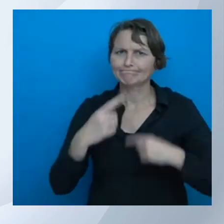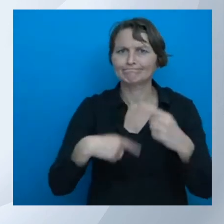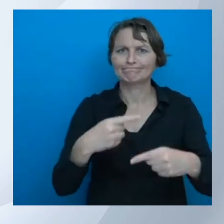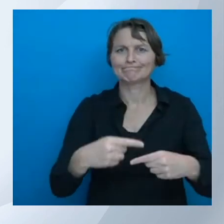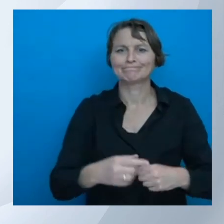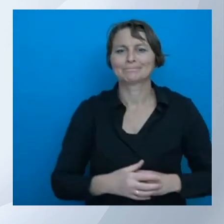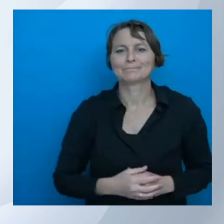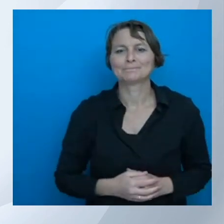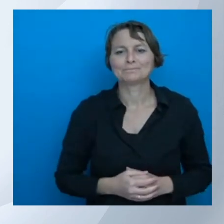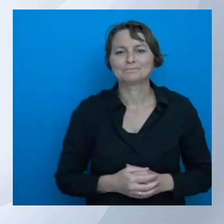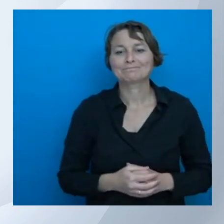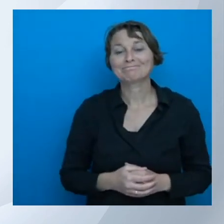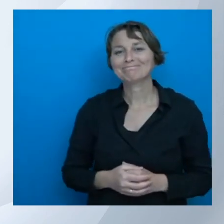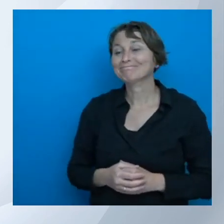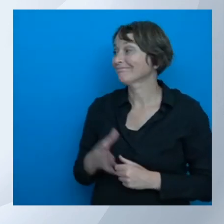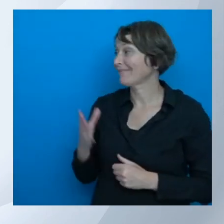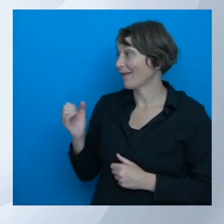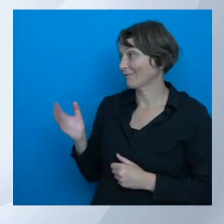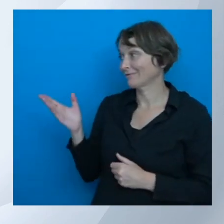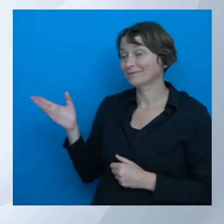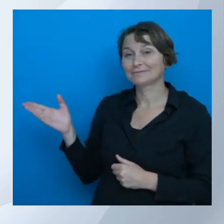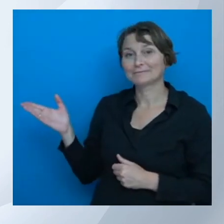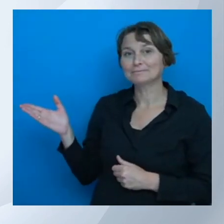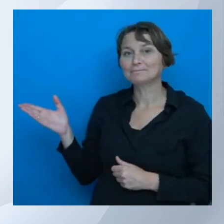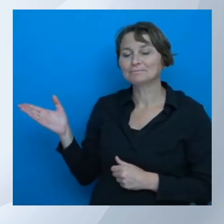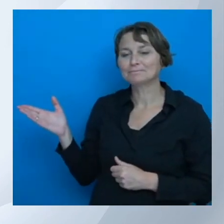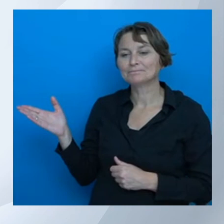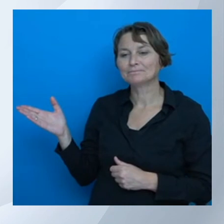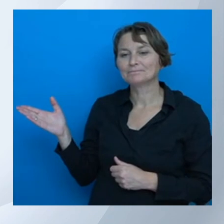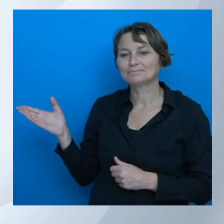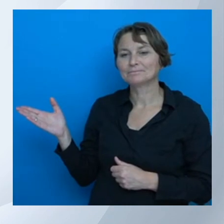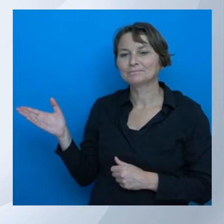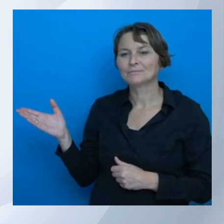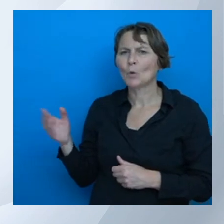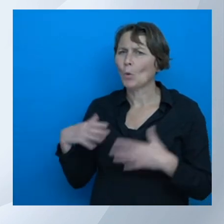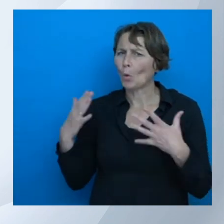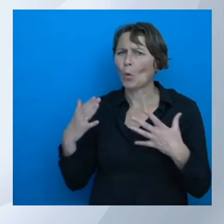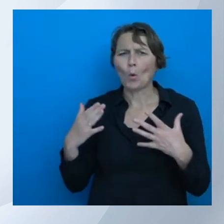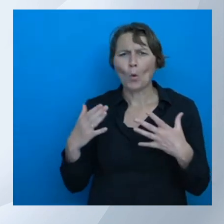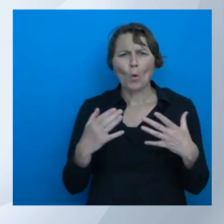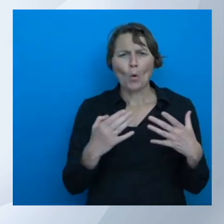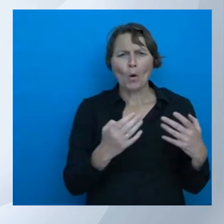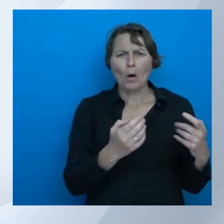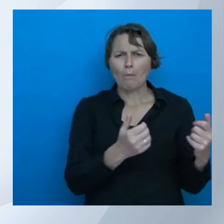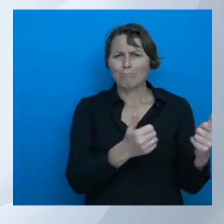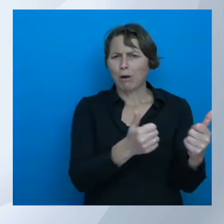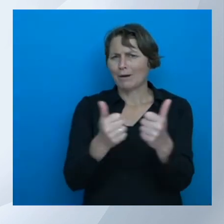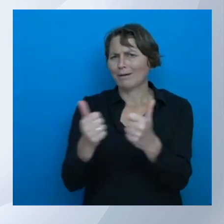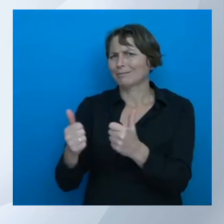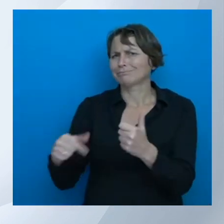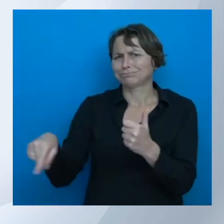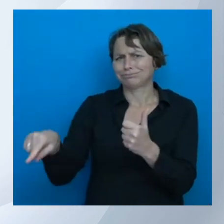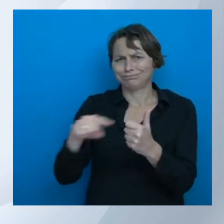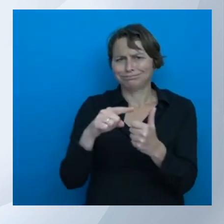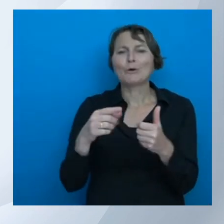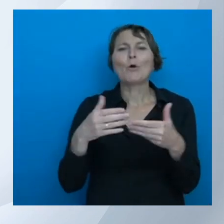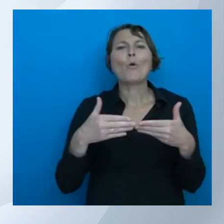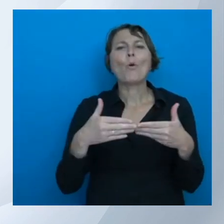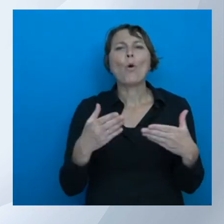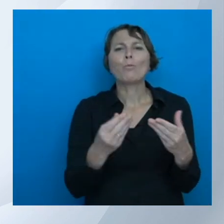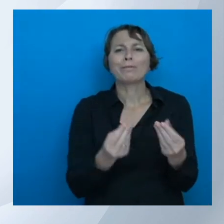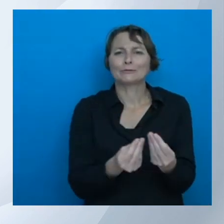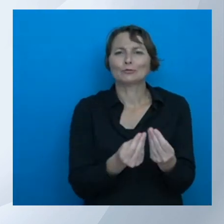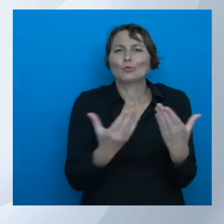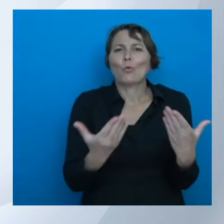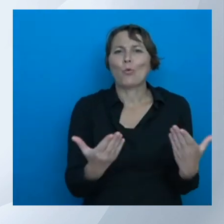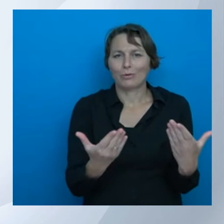Then there's Redis. So Redis is a hugely popular and open source caching service, and you